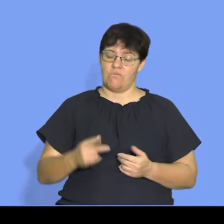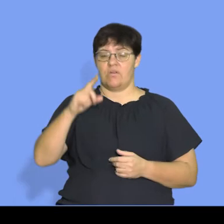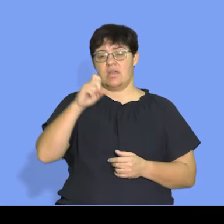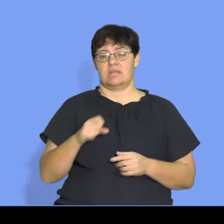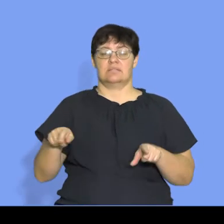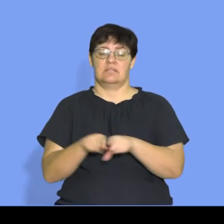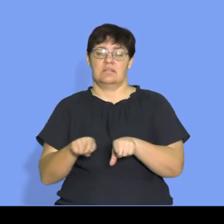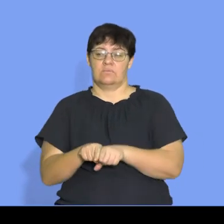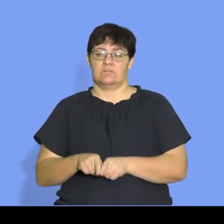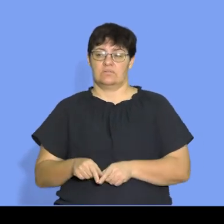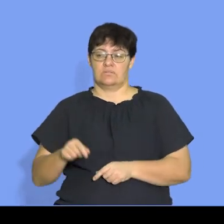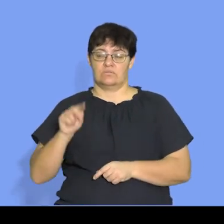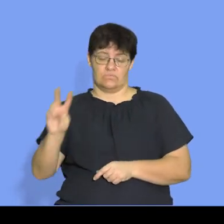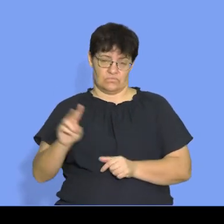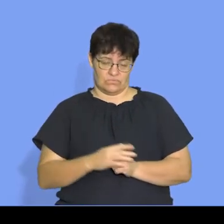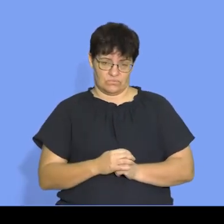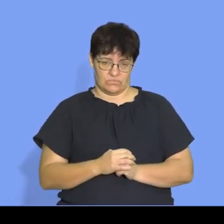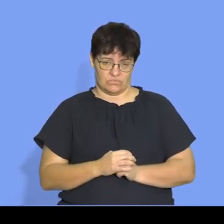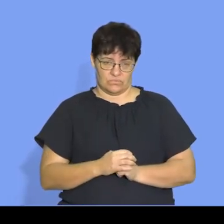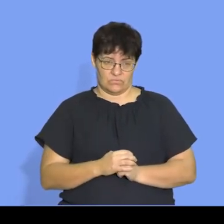is equals to positive 2.